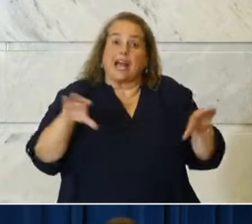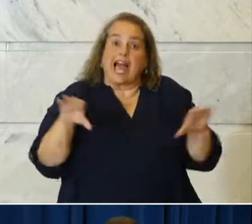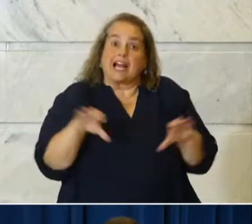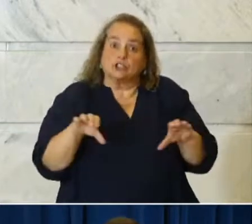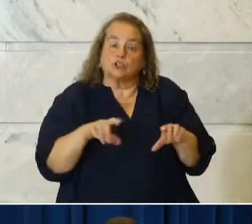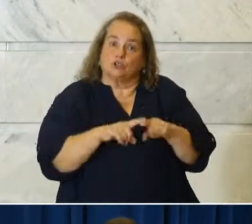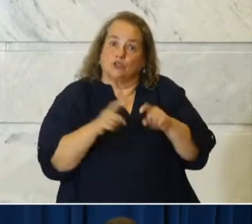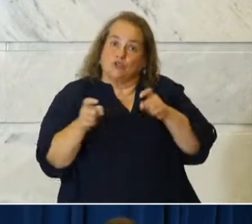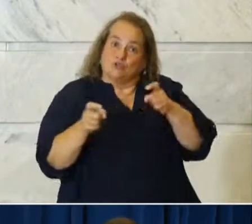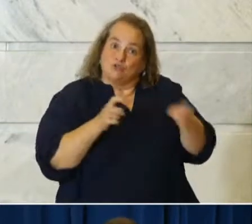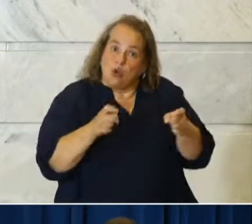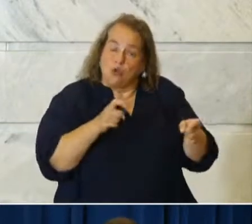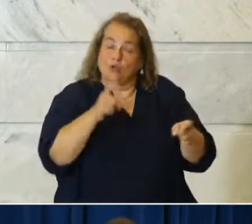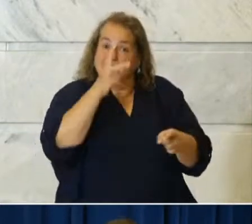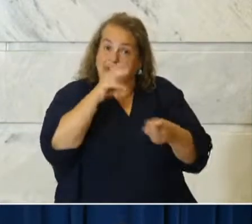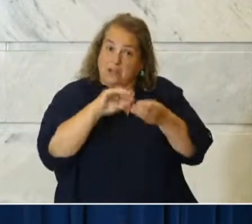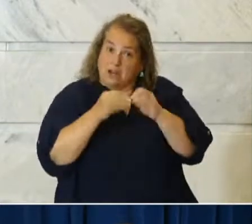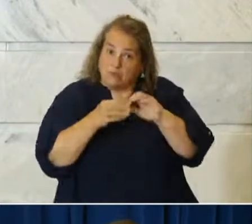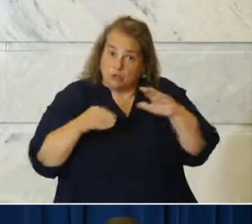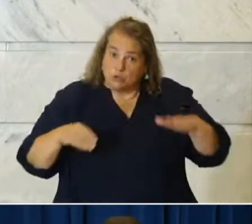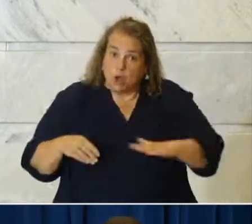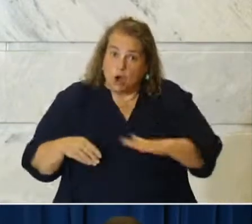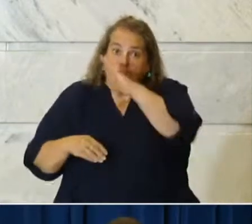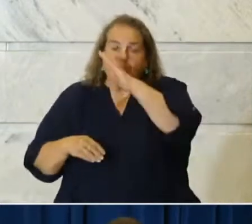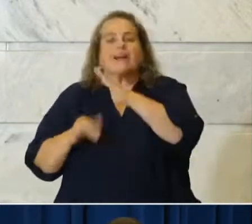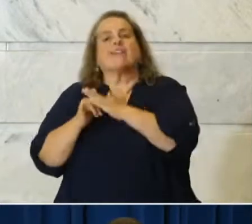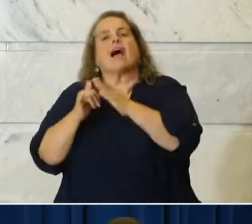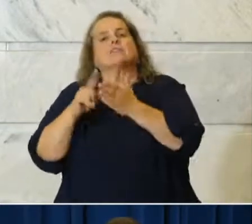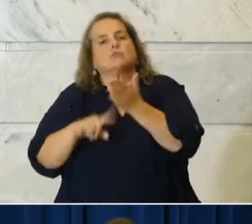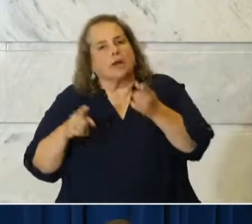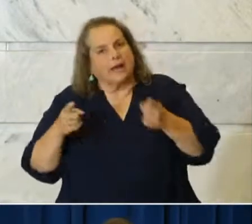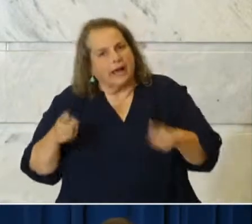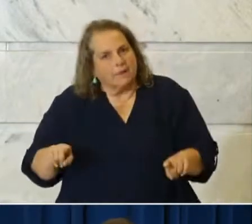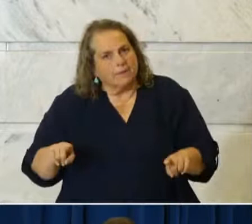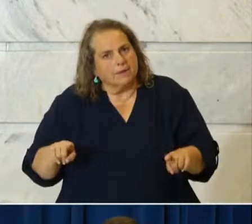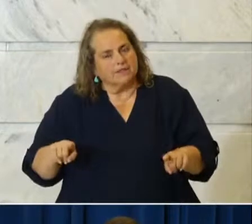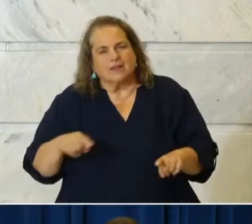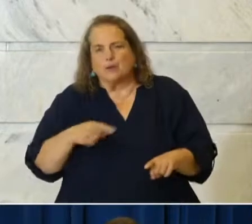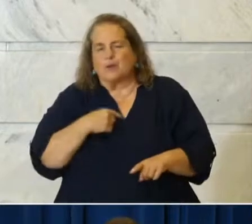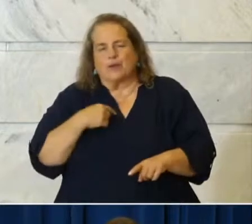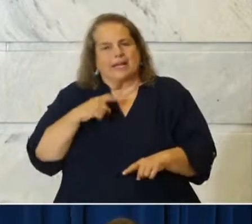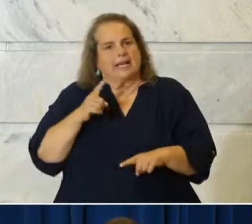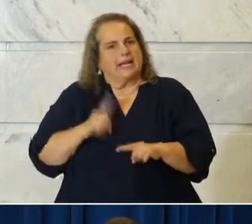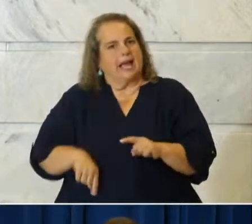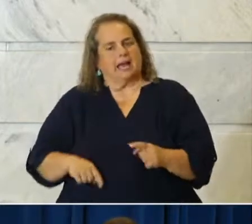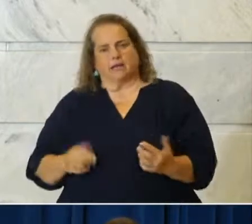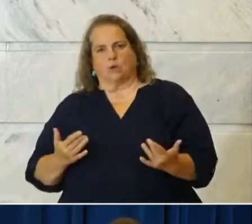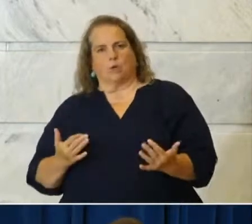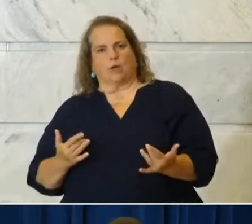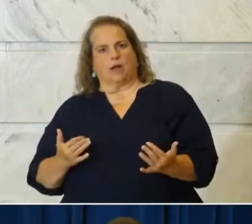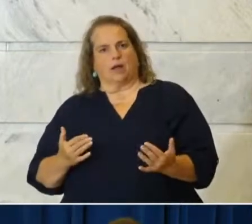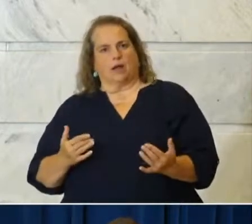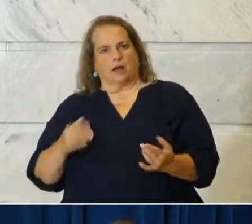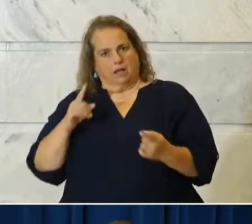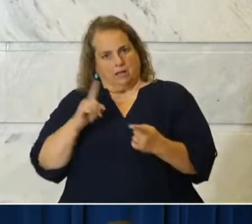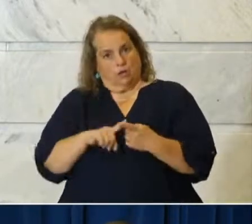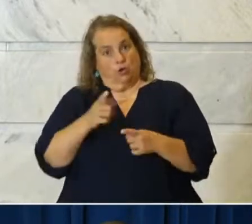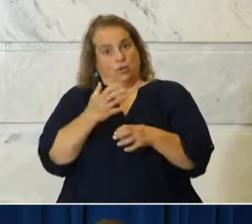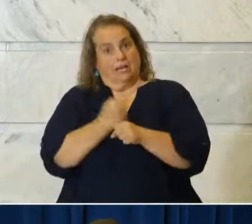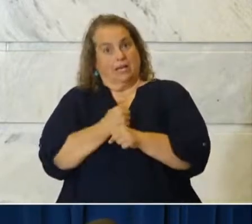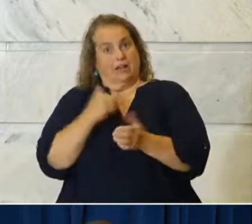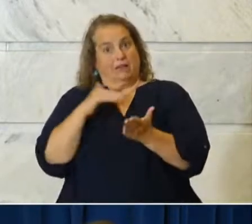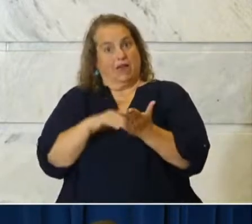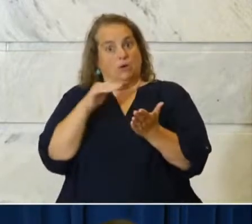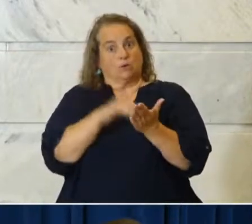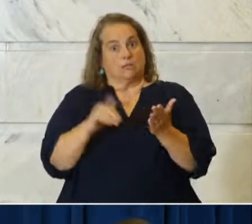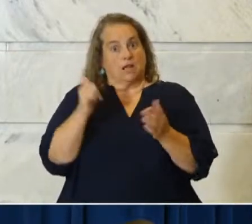numbers going up, this is what happens. And we can't wait until we are getting thousands a day to